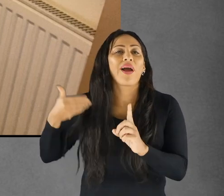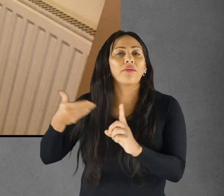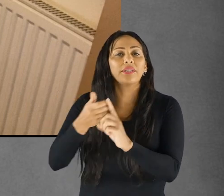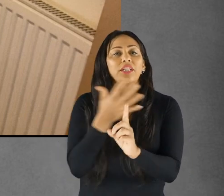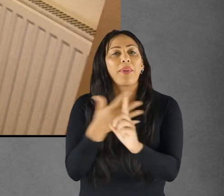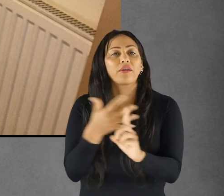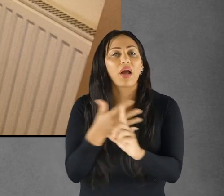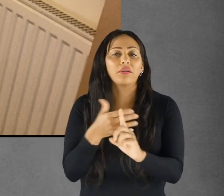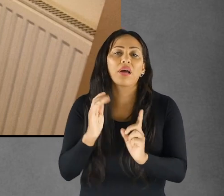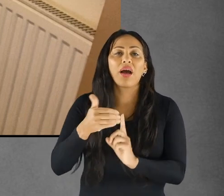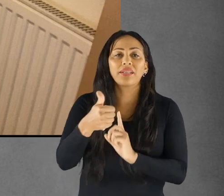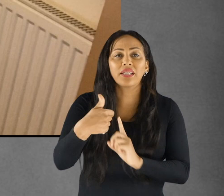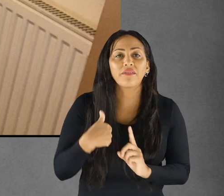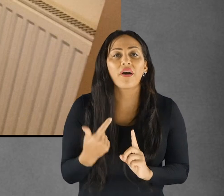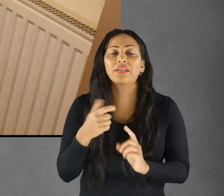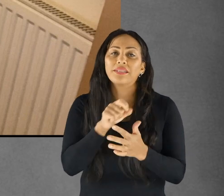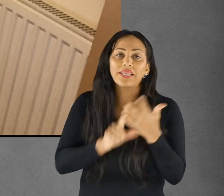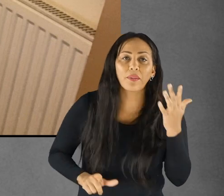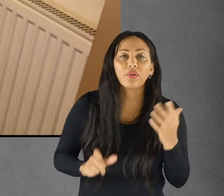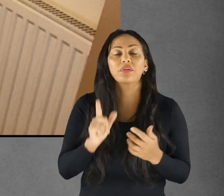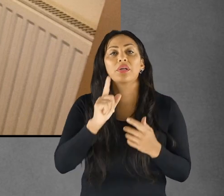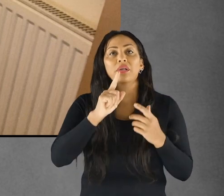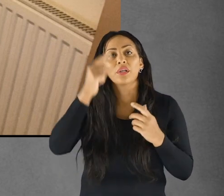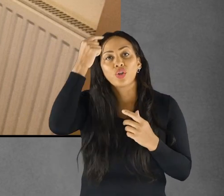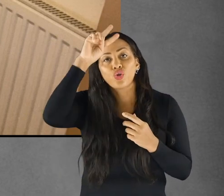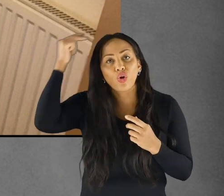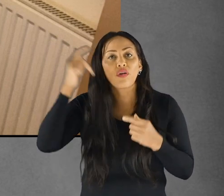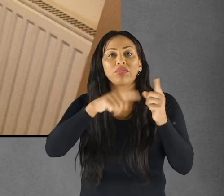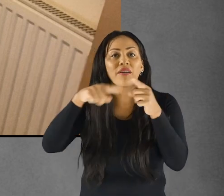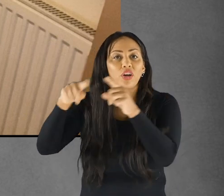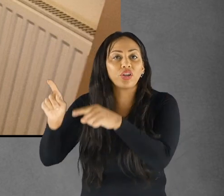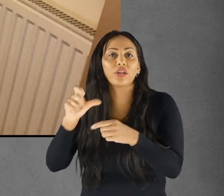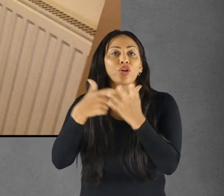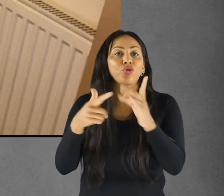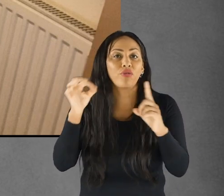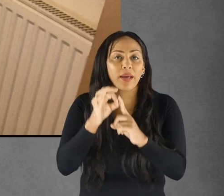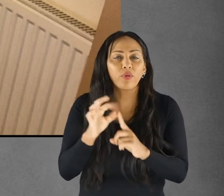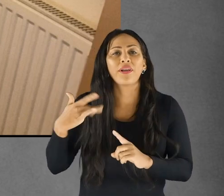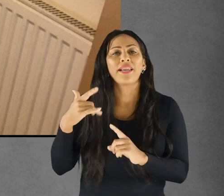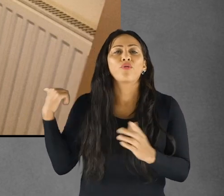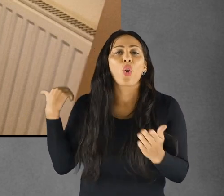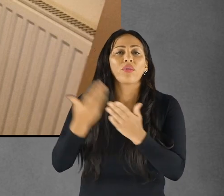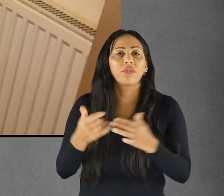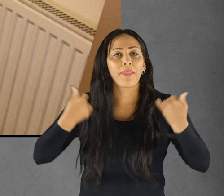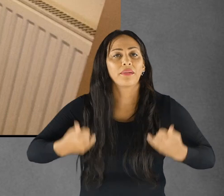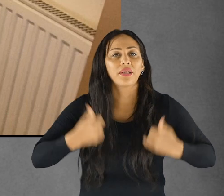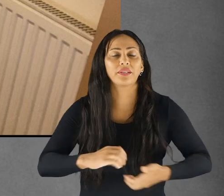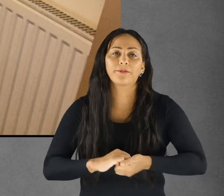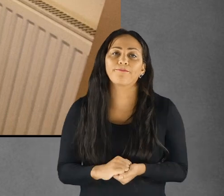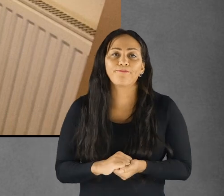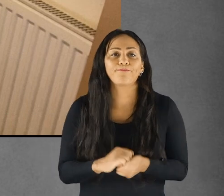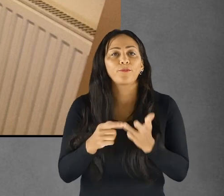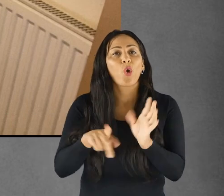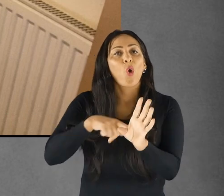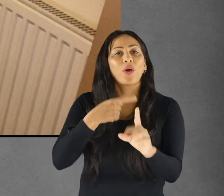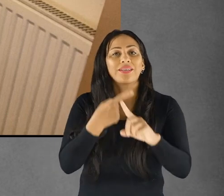identify as being disabled, neurodivergent, crip, or living with a long-term illness. Onyx artists work with a